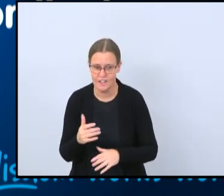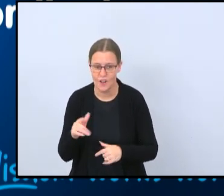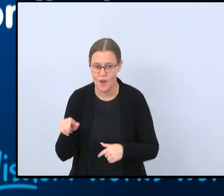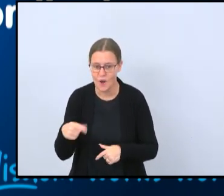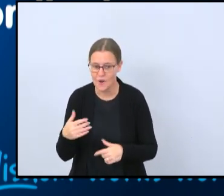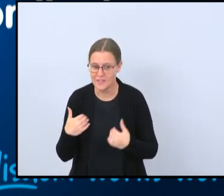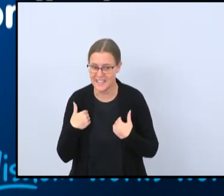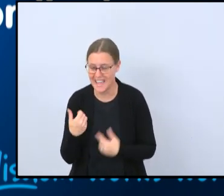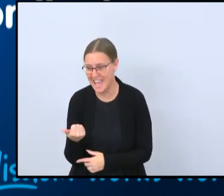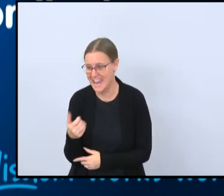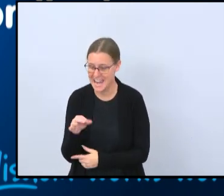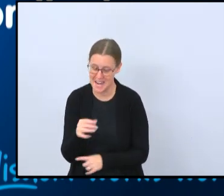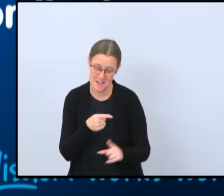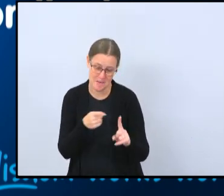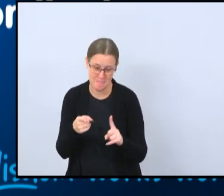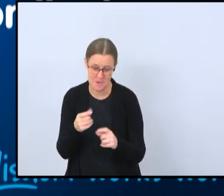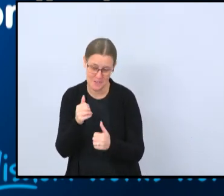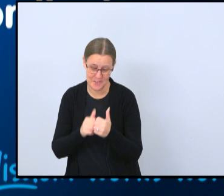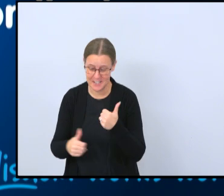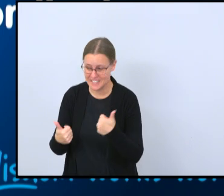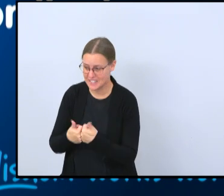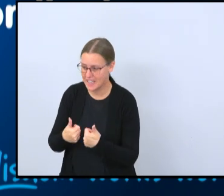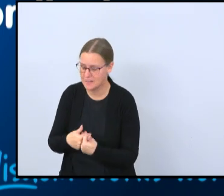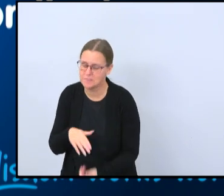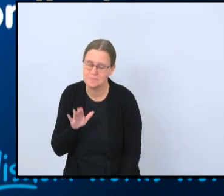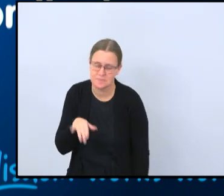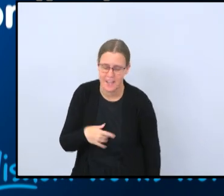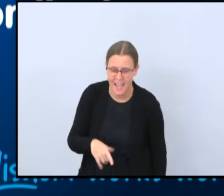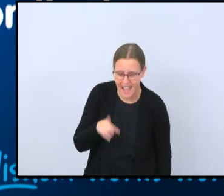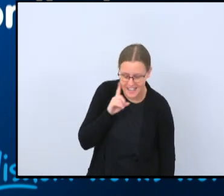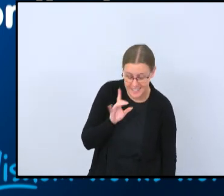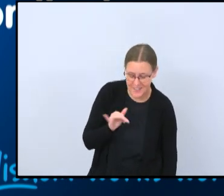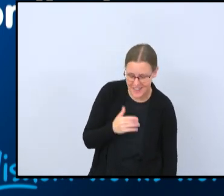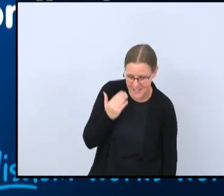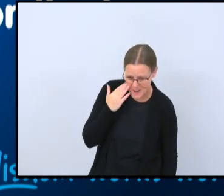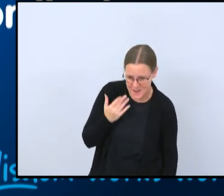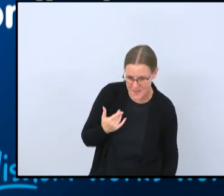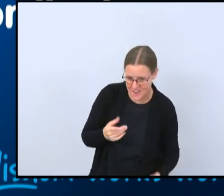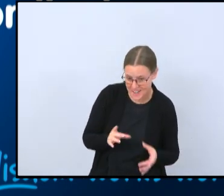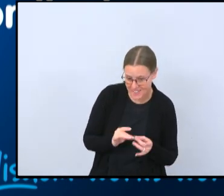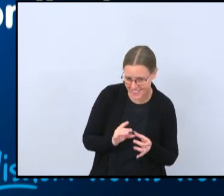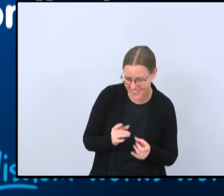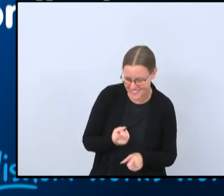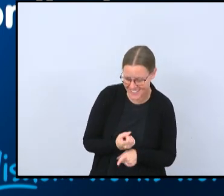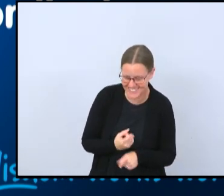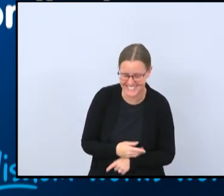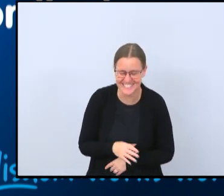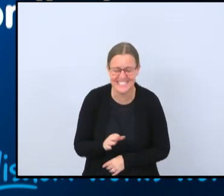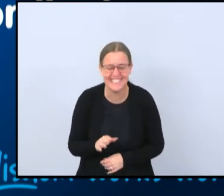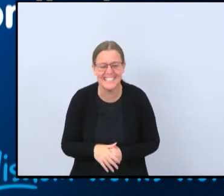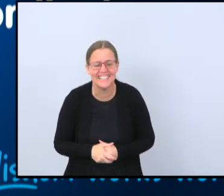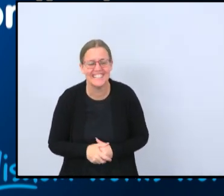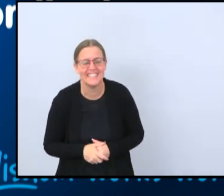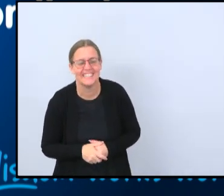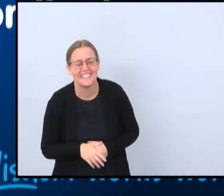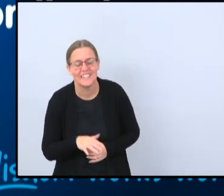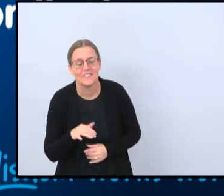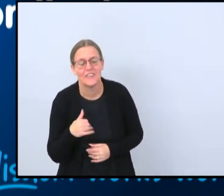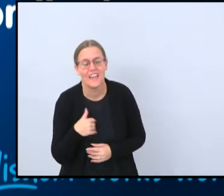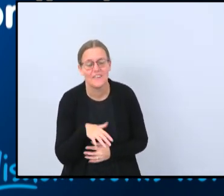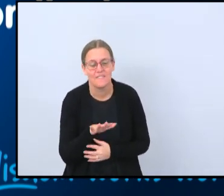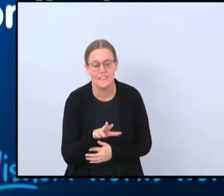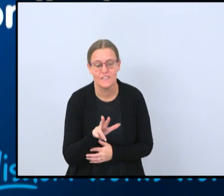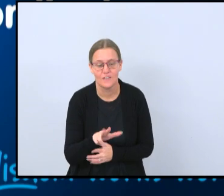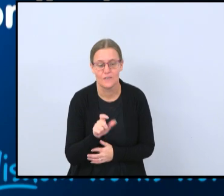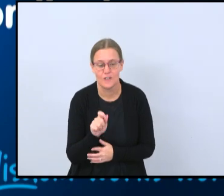game. Y'all think I know something about football, right? A significant improvement for 2021, when the team allowed an average of